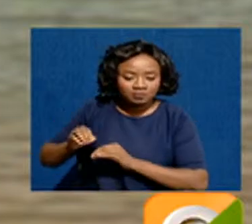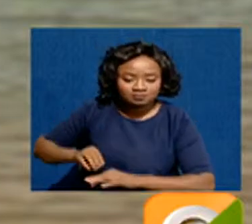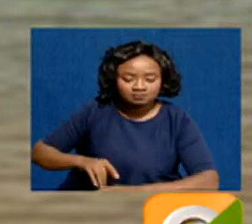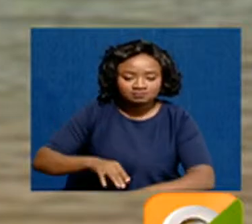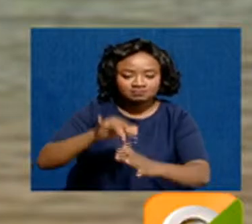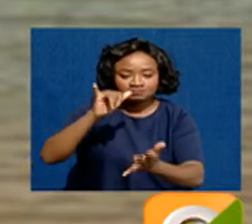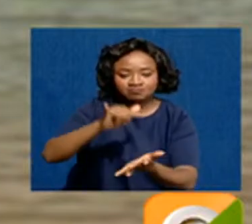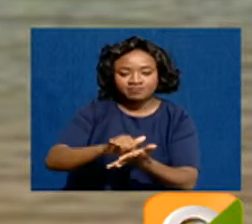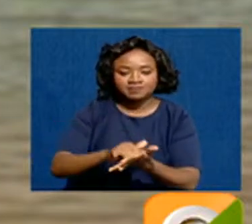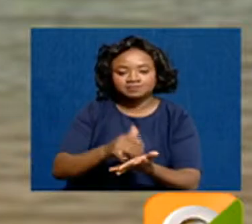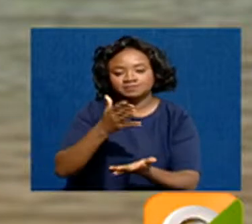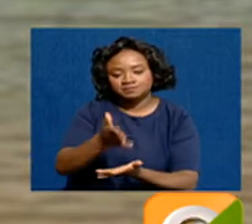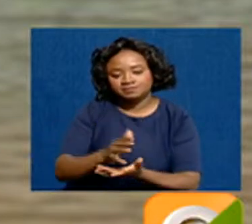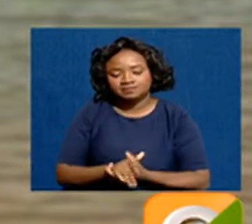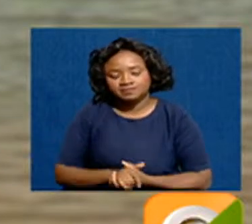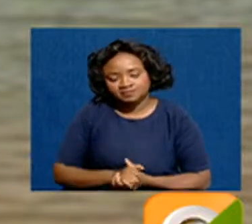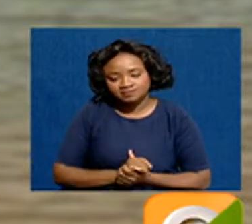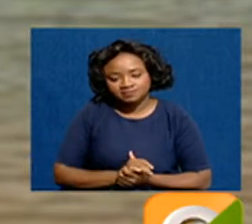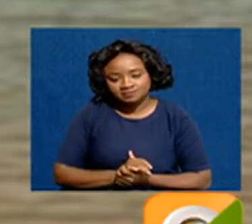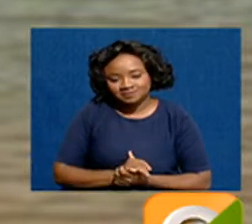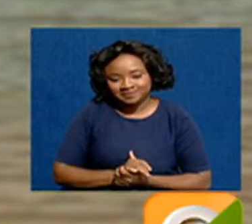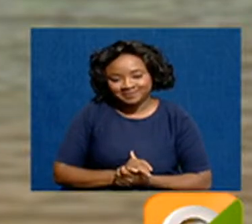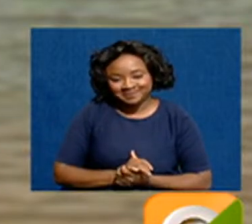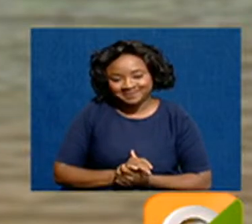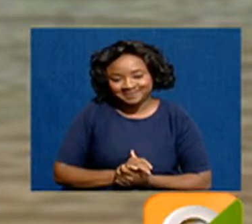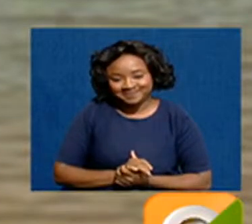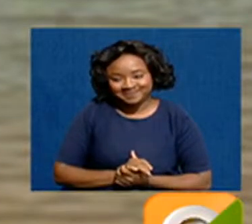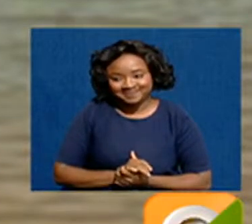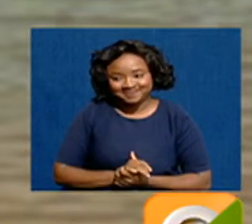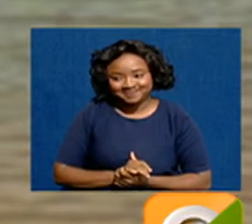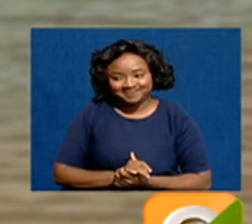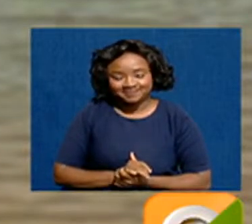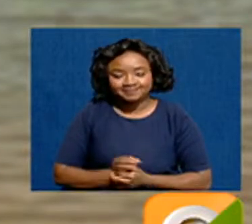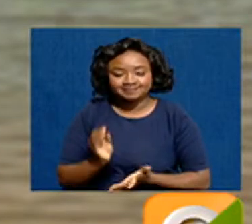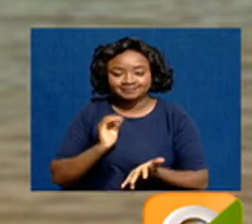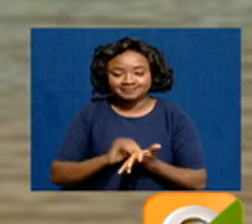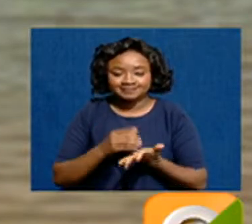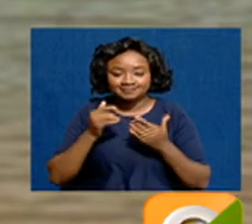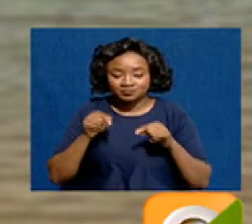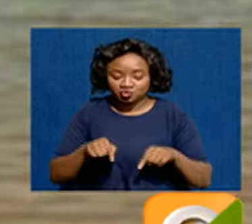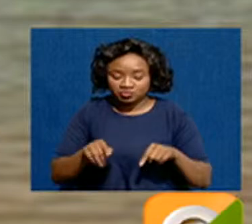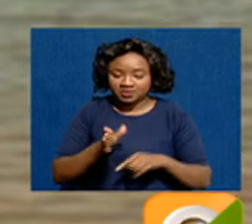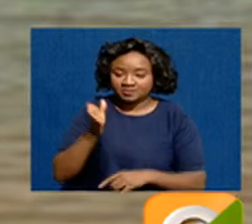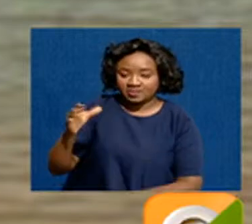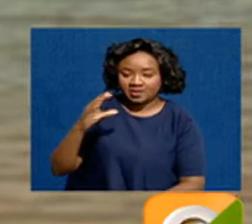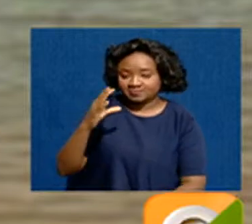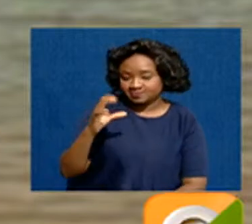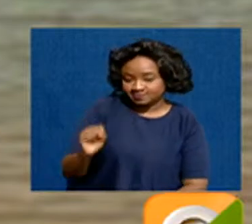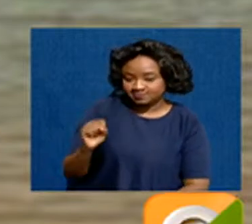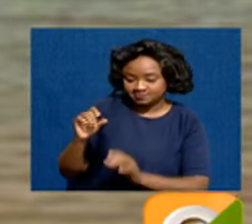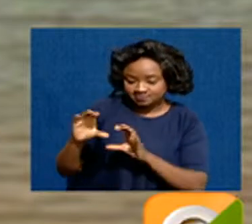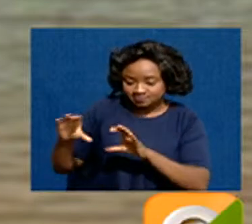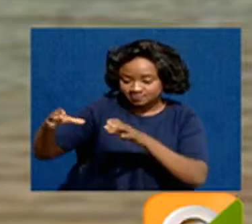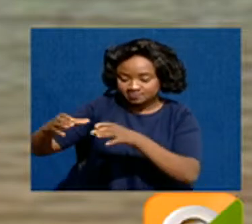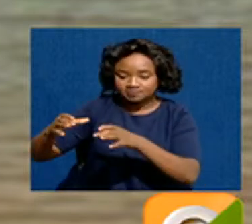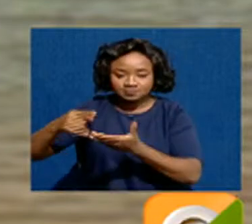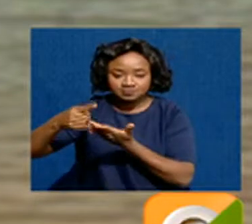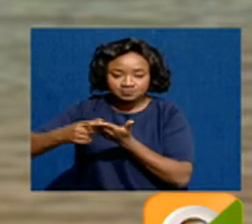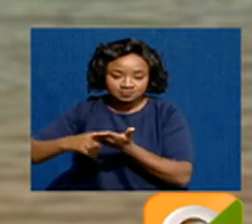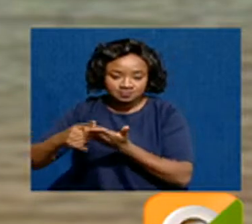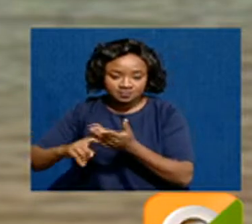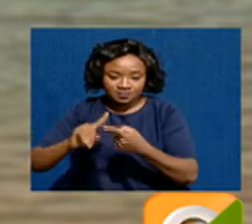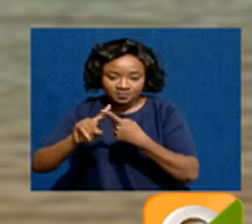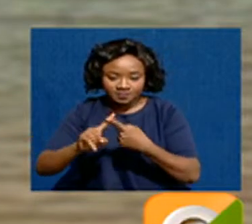term? Again, the cabinet today discussed ways of, one, removing people from riparian